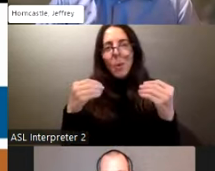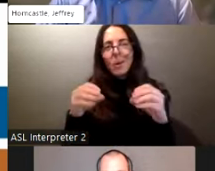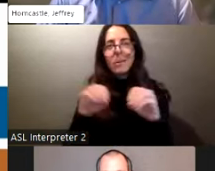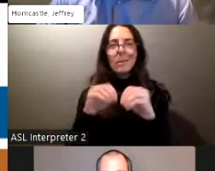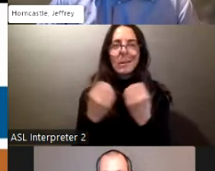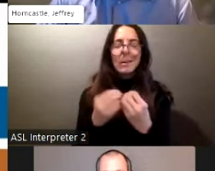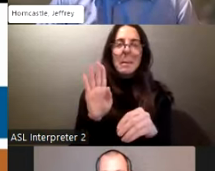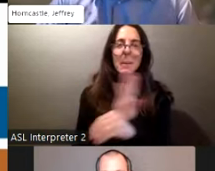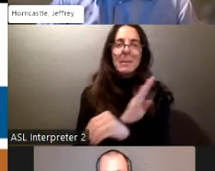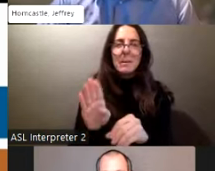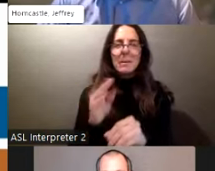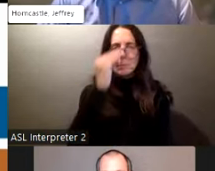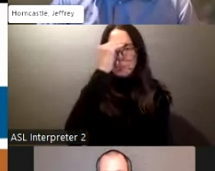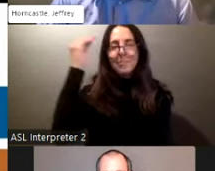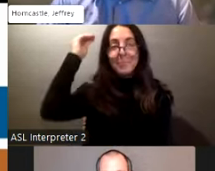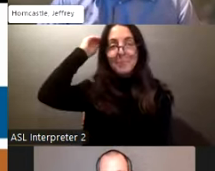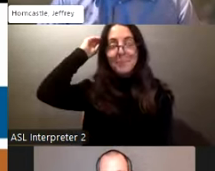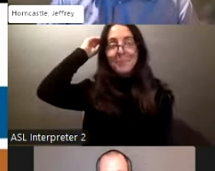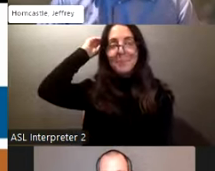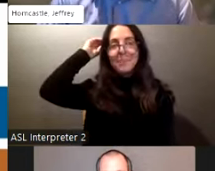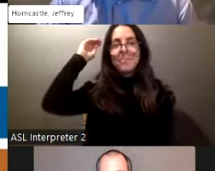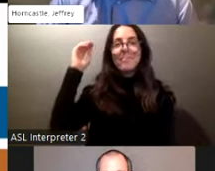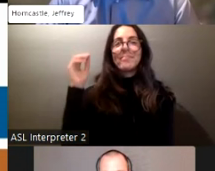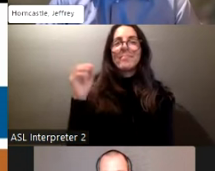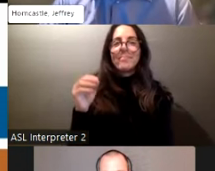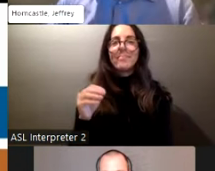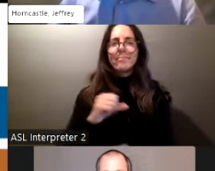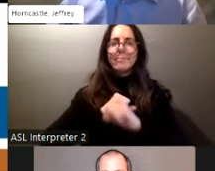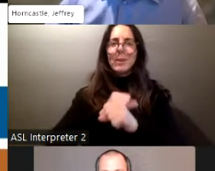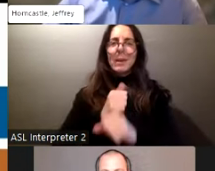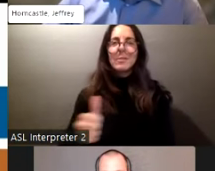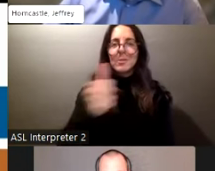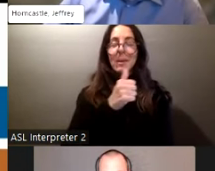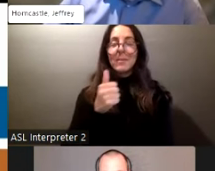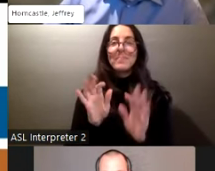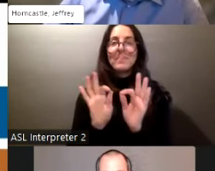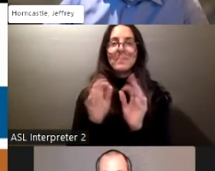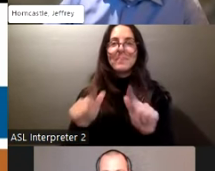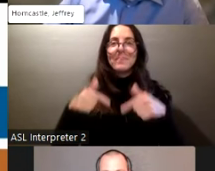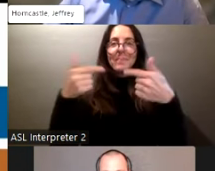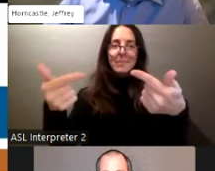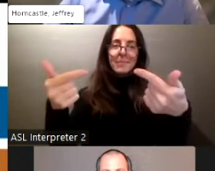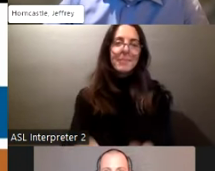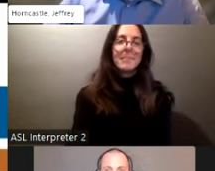keep an eye out, keep in mind, and just to protect yourself from being a victim.